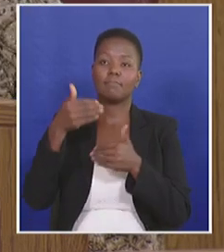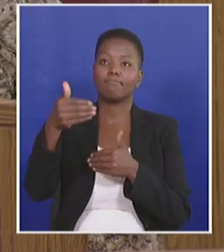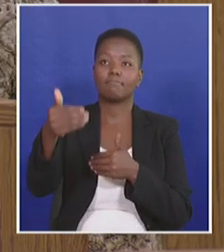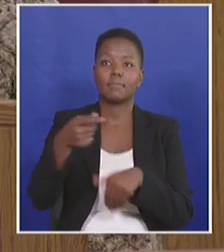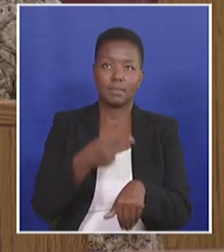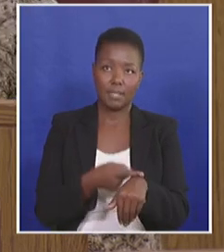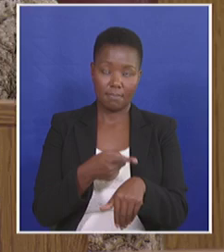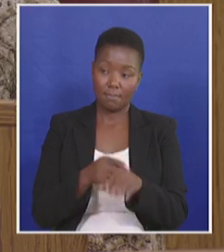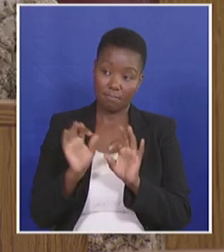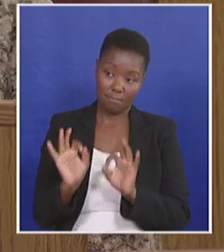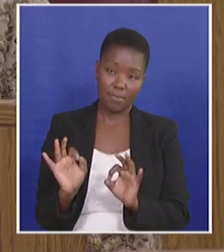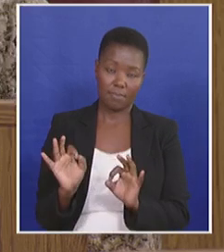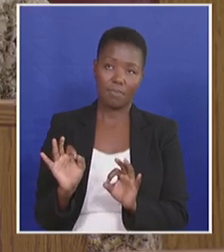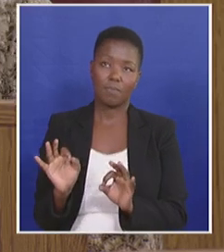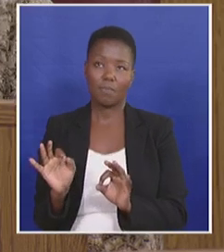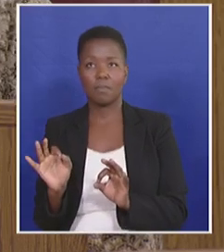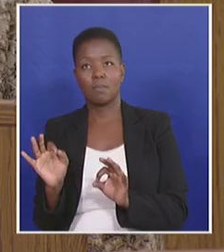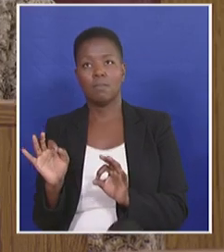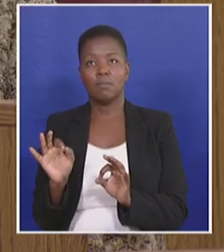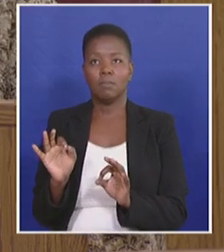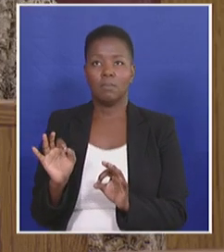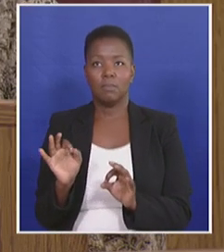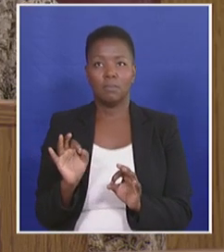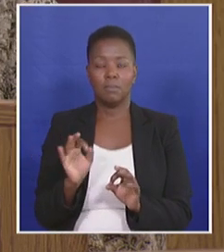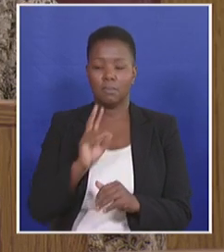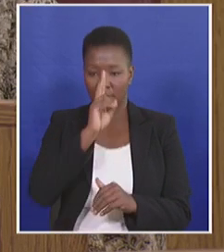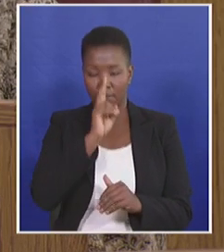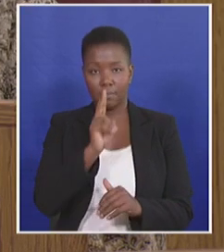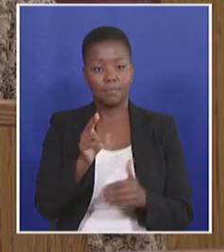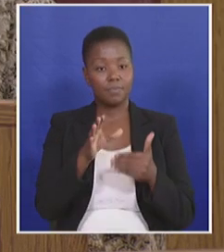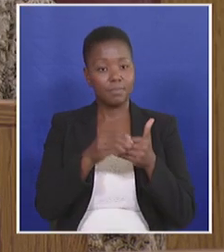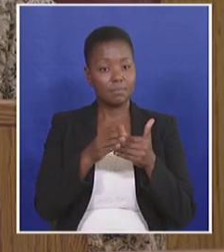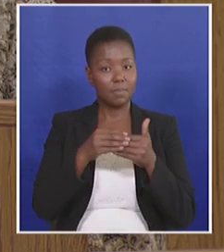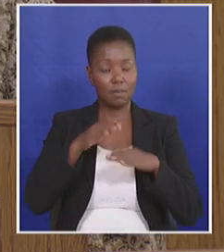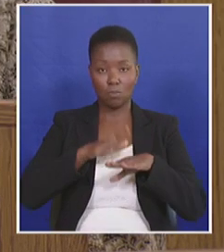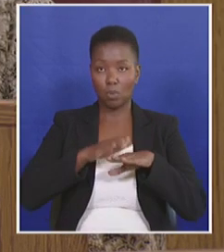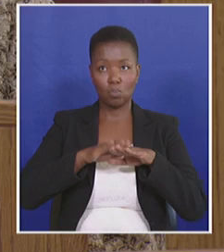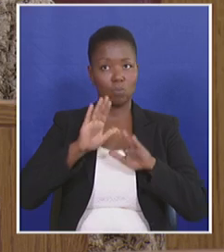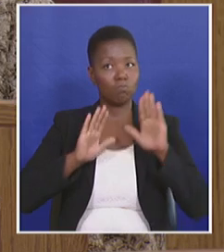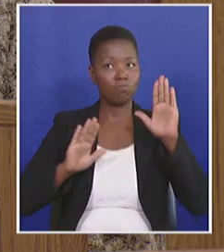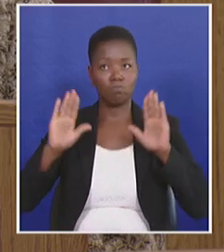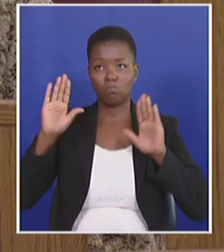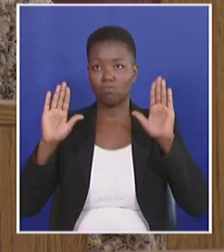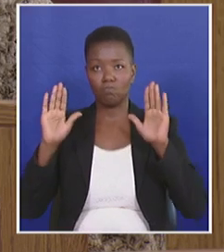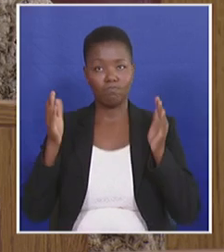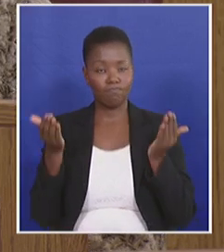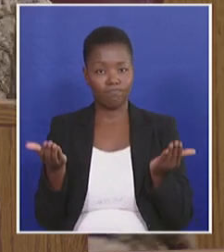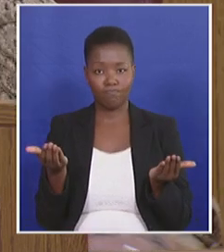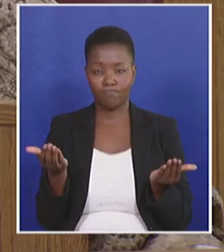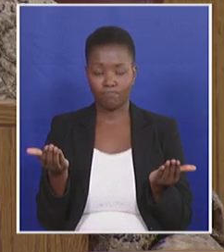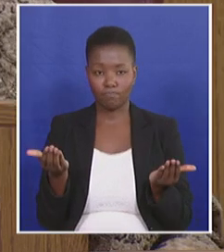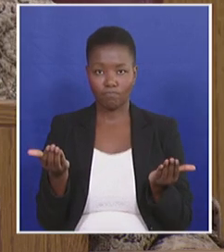depending on the response you get on that question. Honorable members, is there any other supplementary on question?